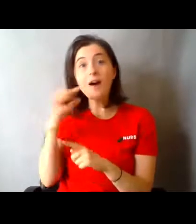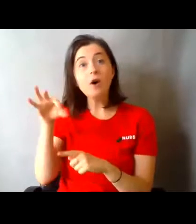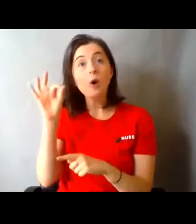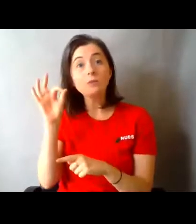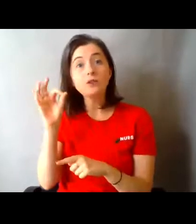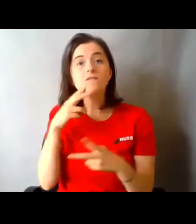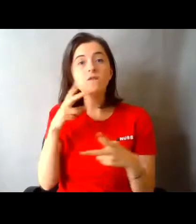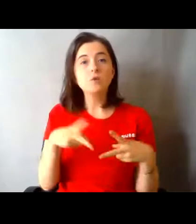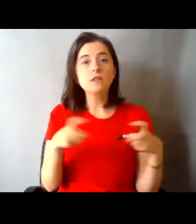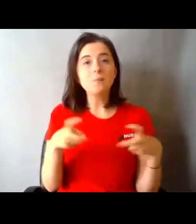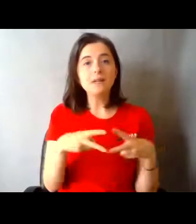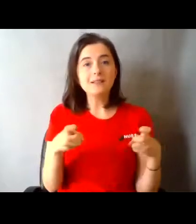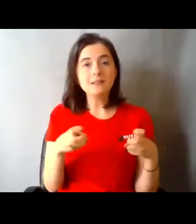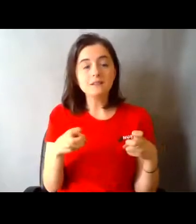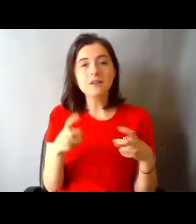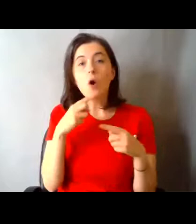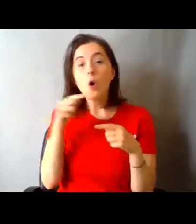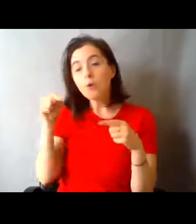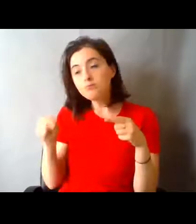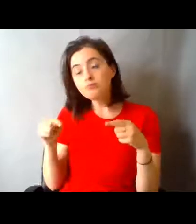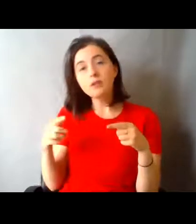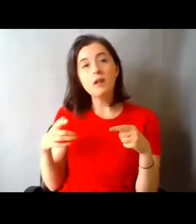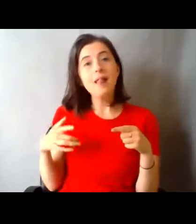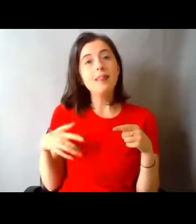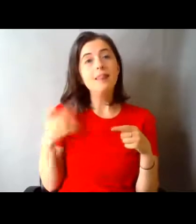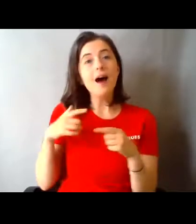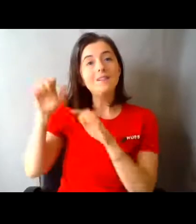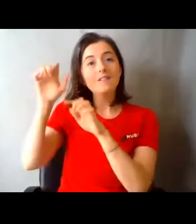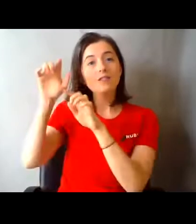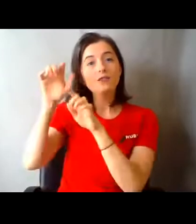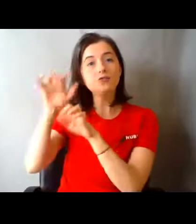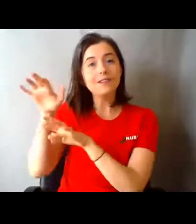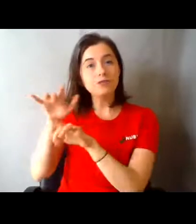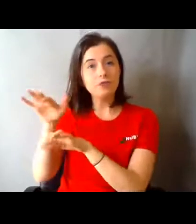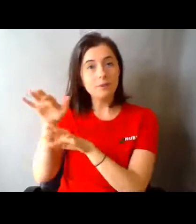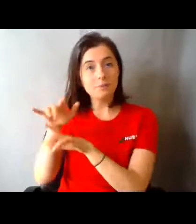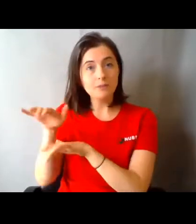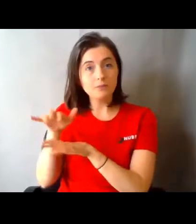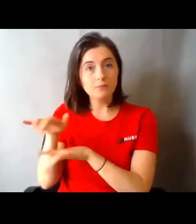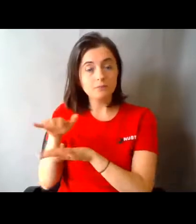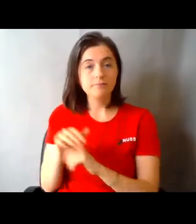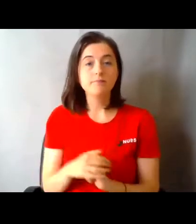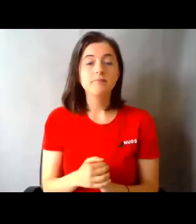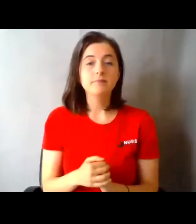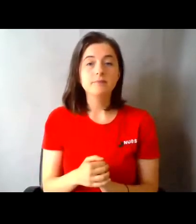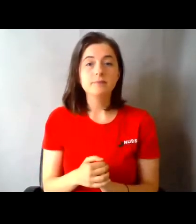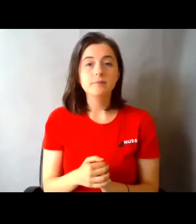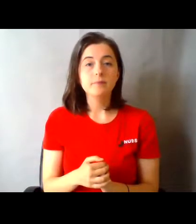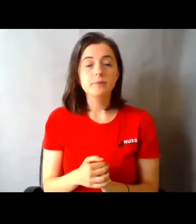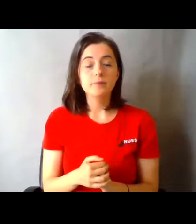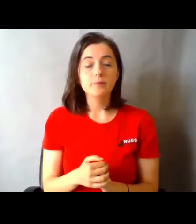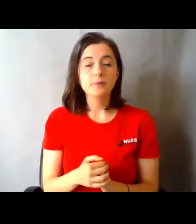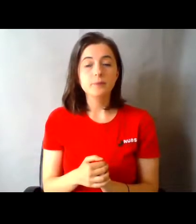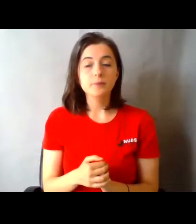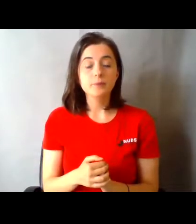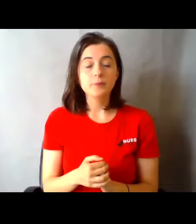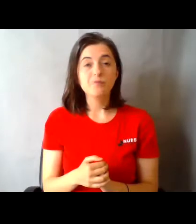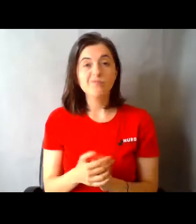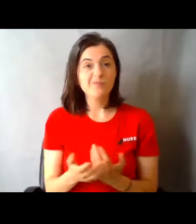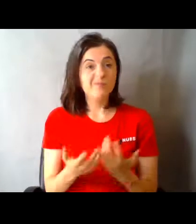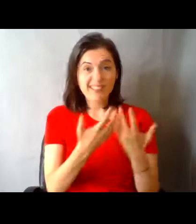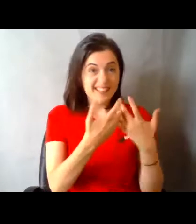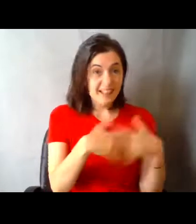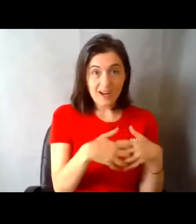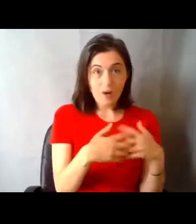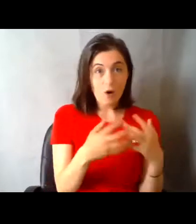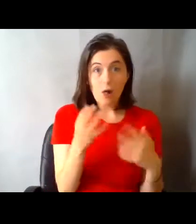you press View Transcript, you will be able to see a transcript of this call on the right-hand side. If you have any technical